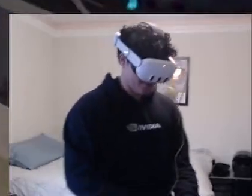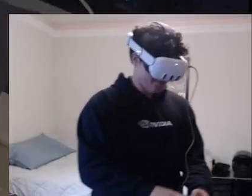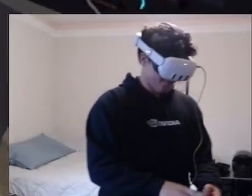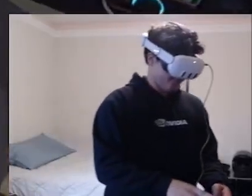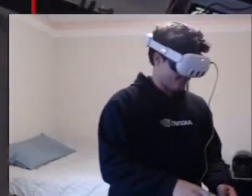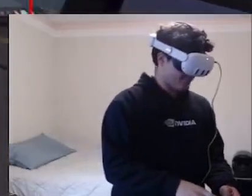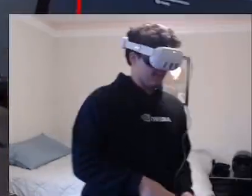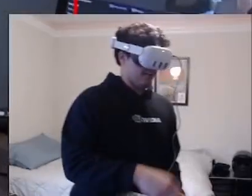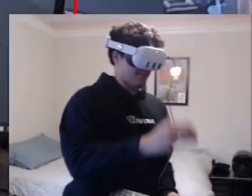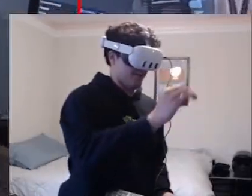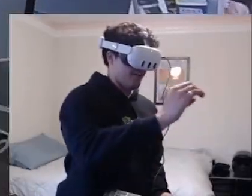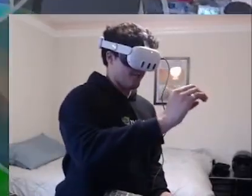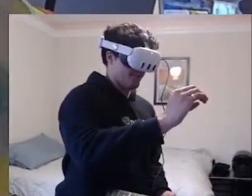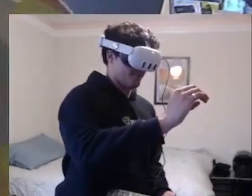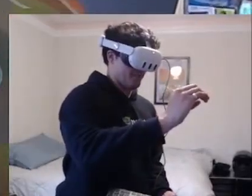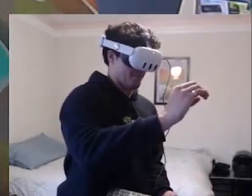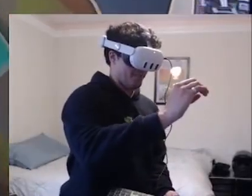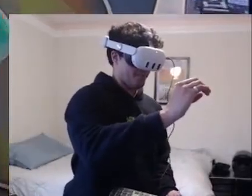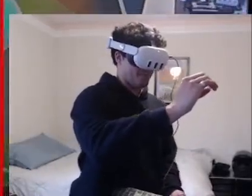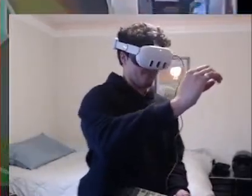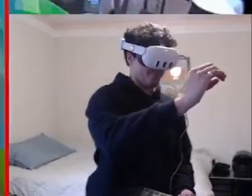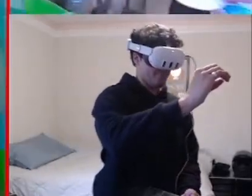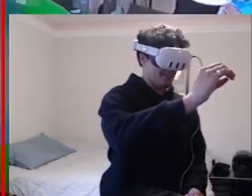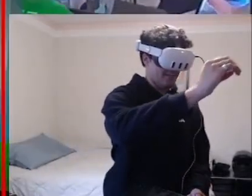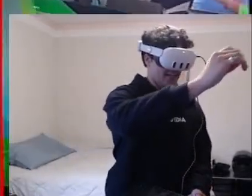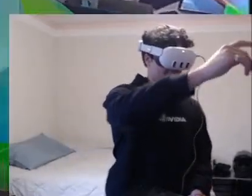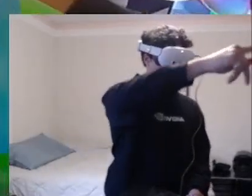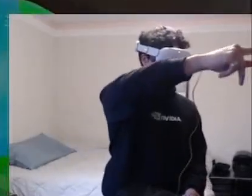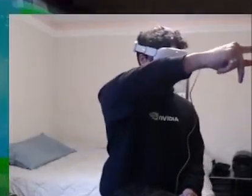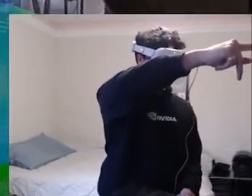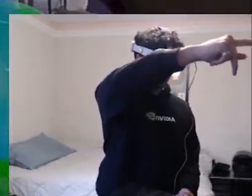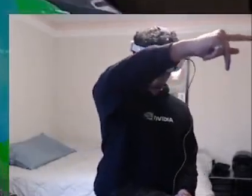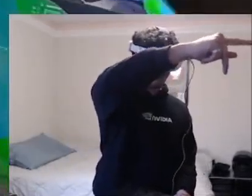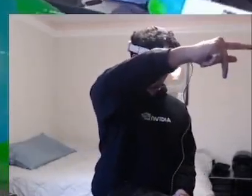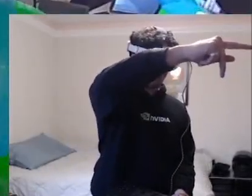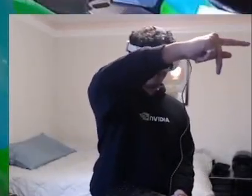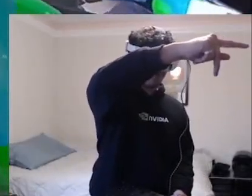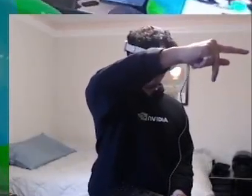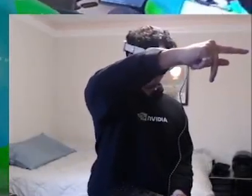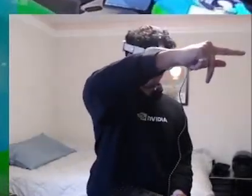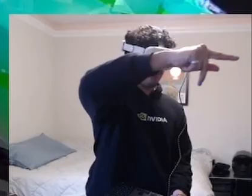laptop. Here's an O and a P.